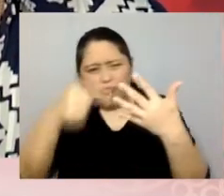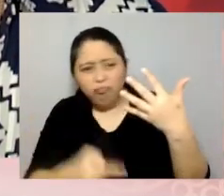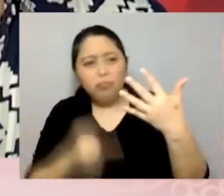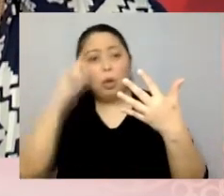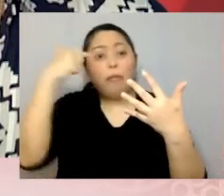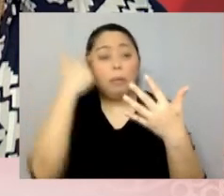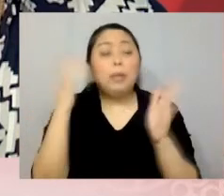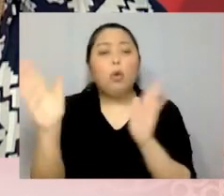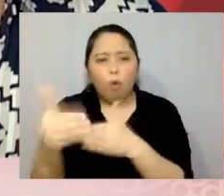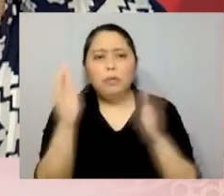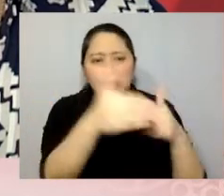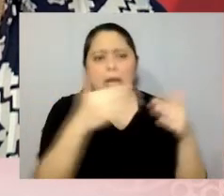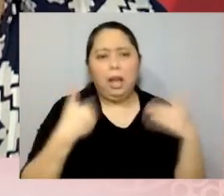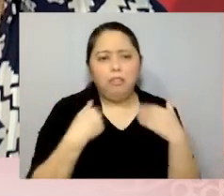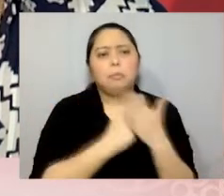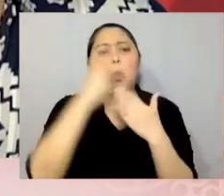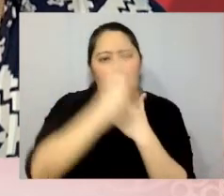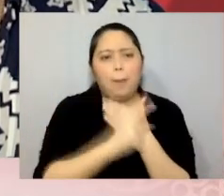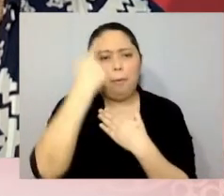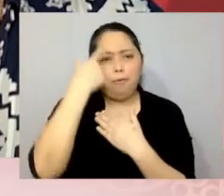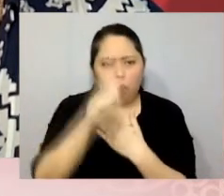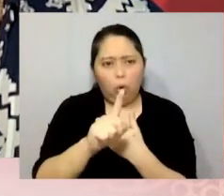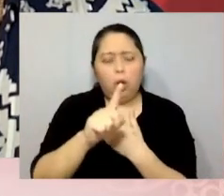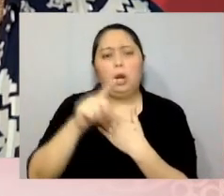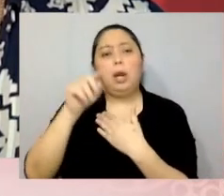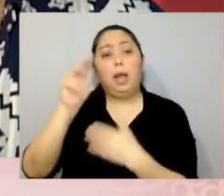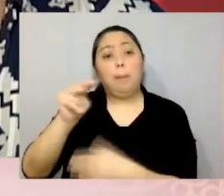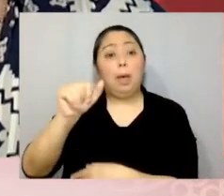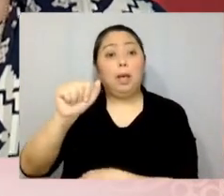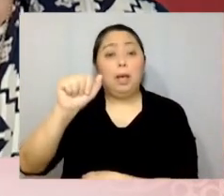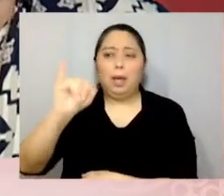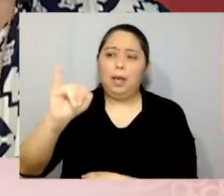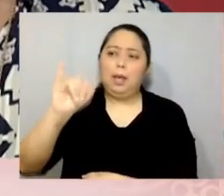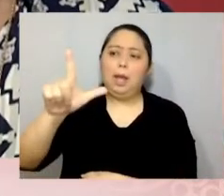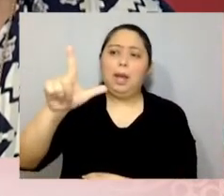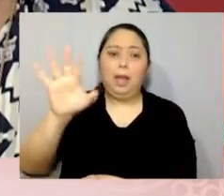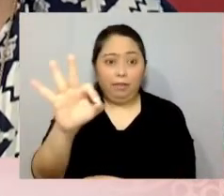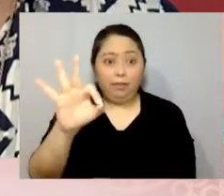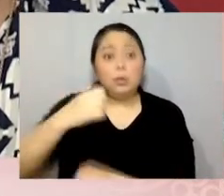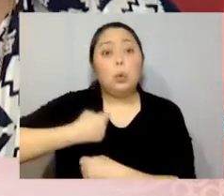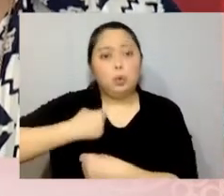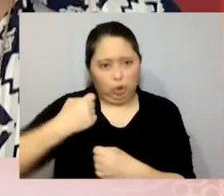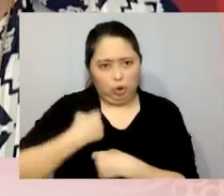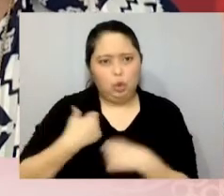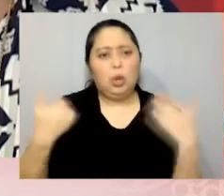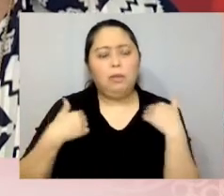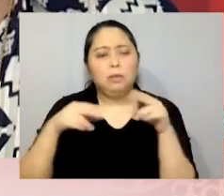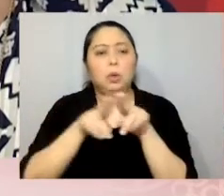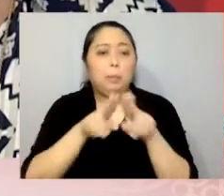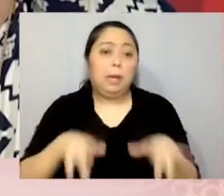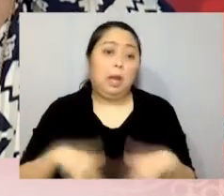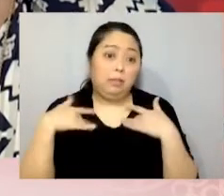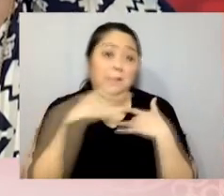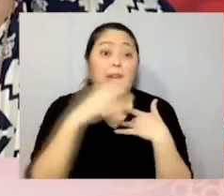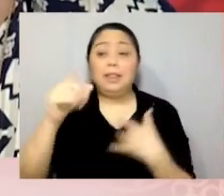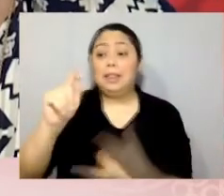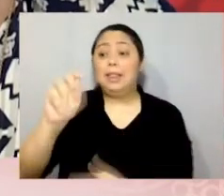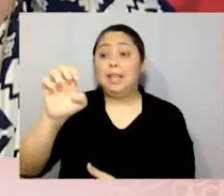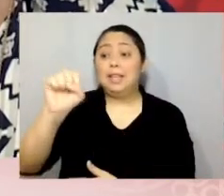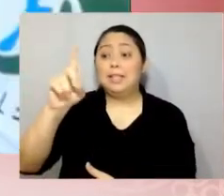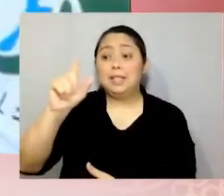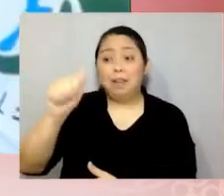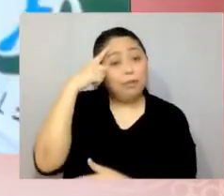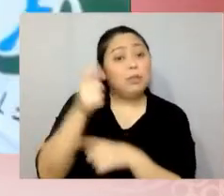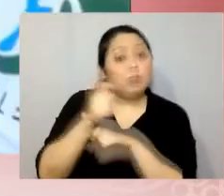and on the pipelines also, we have also from the TESDA, technical